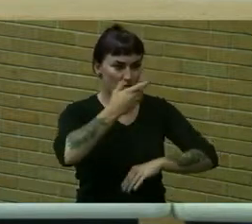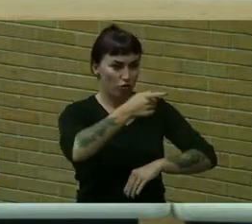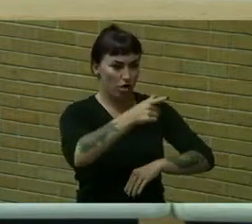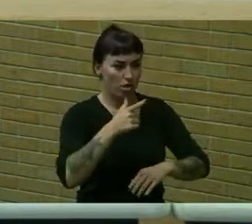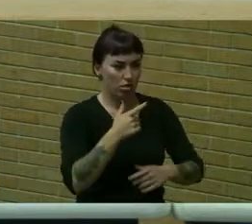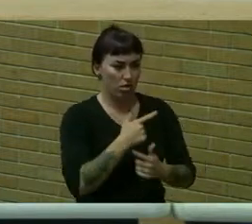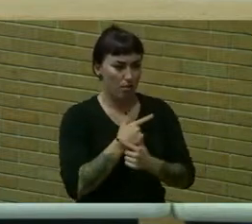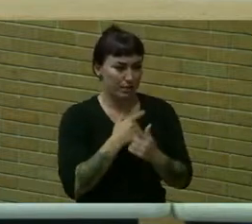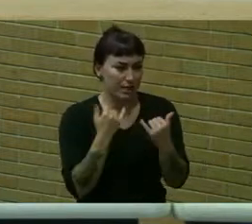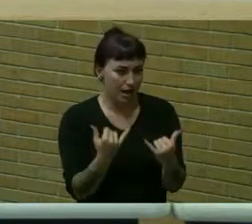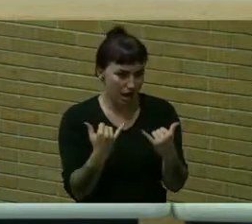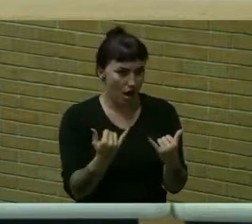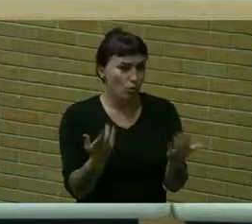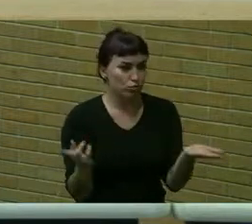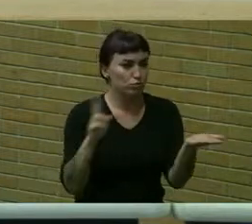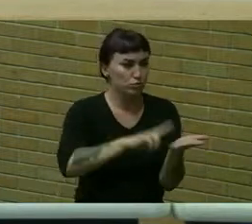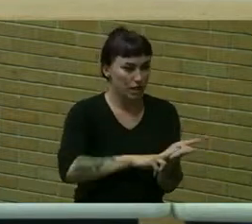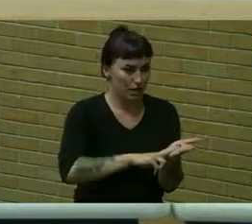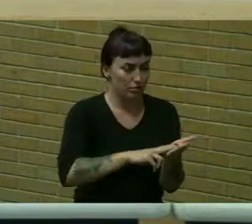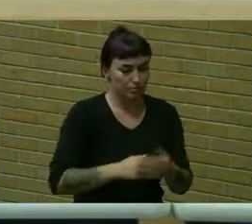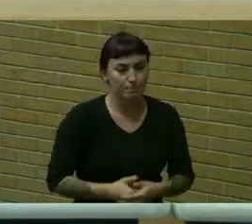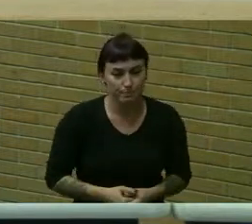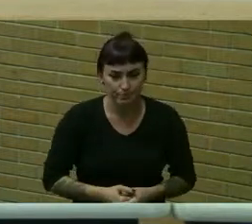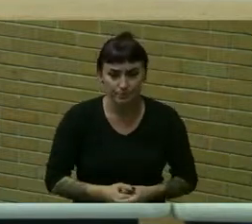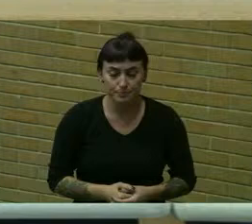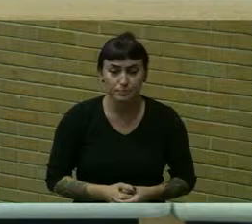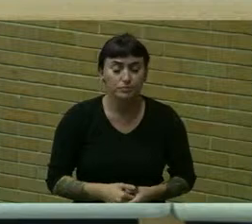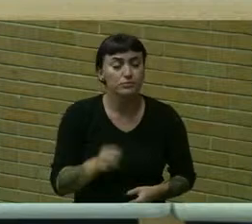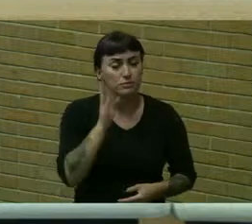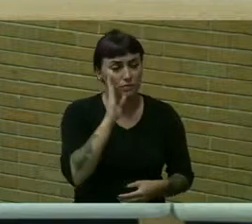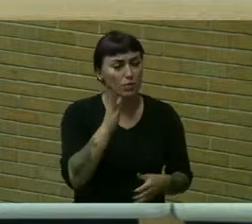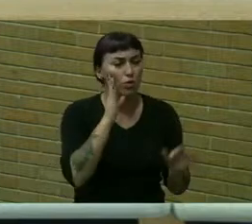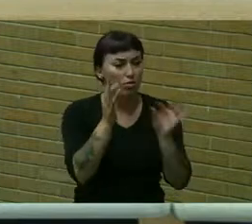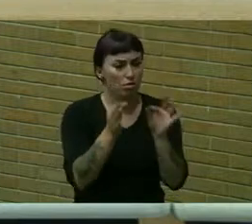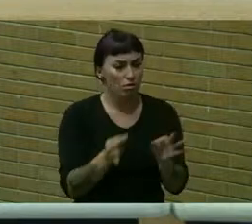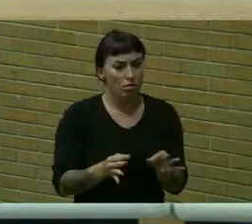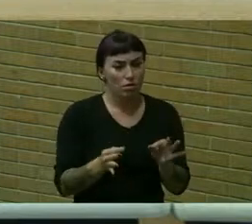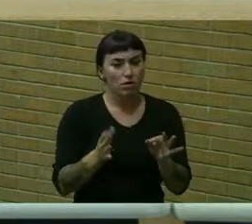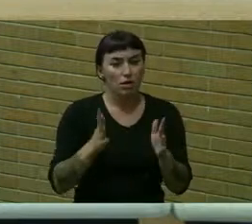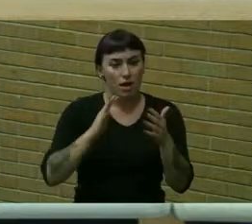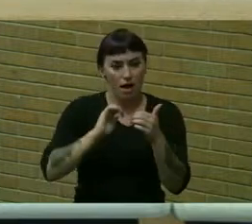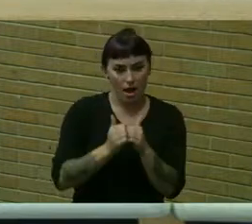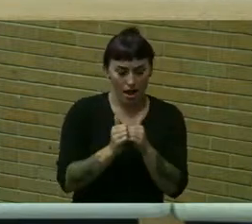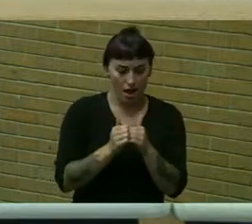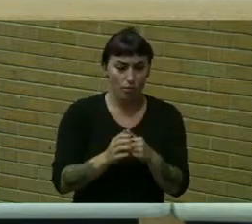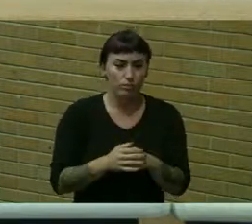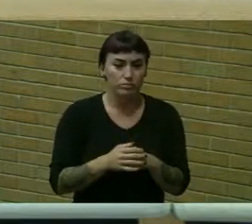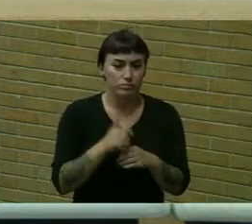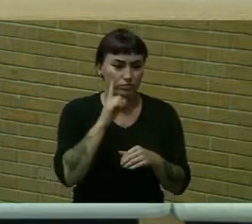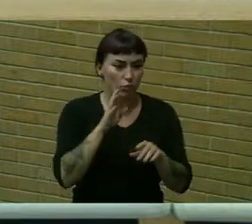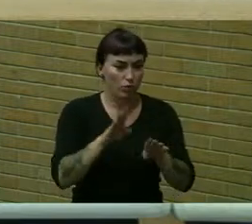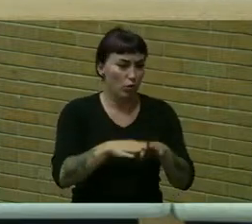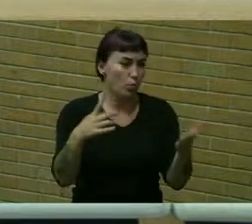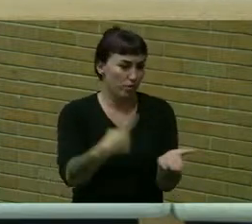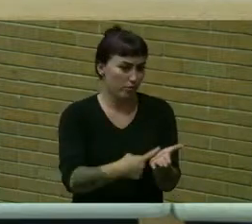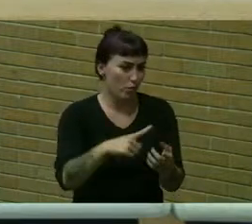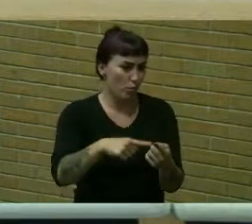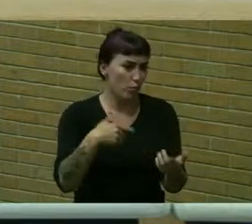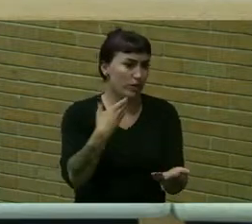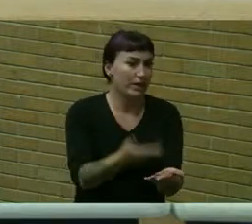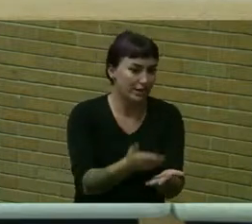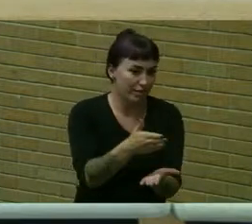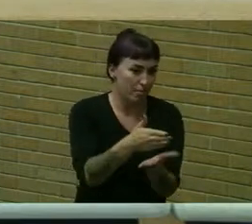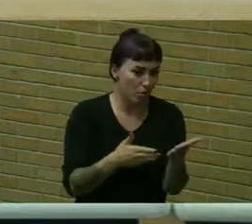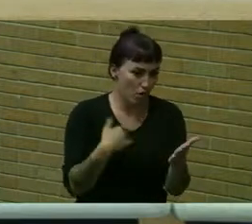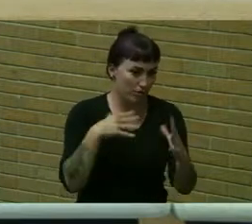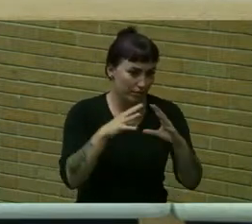lobby now to sign in. I'll give more detailed instructions on the open forum once we get to that